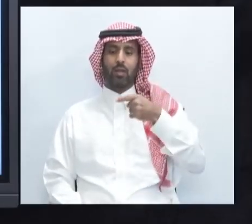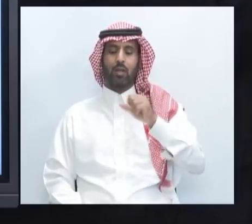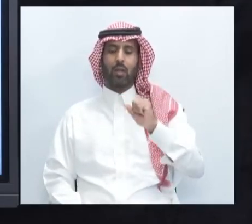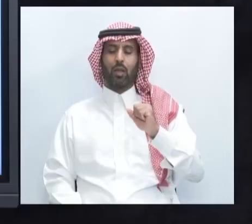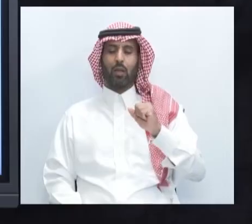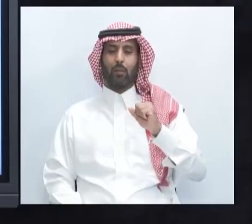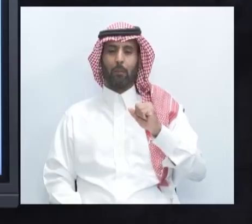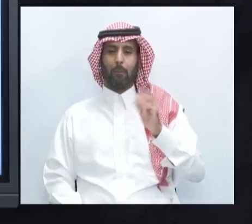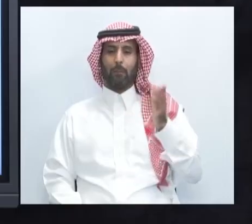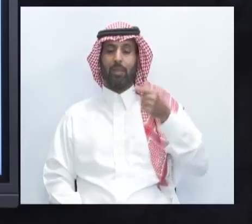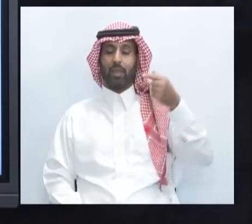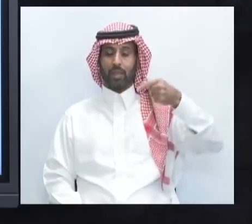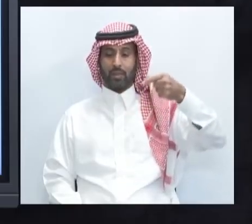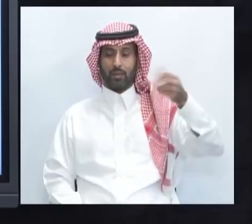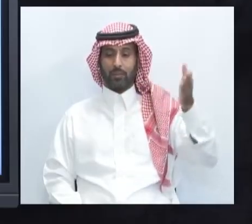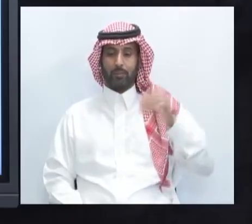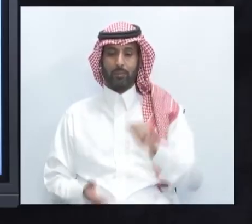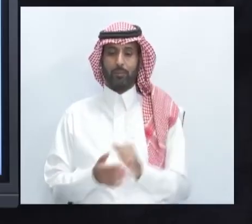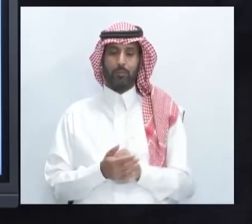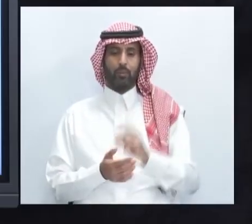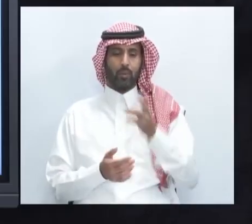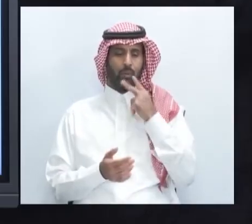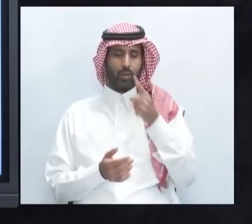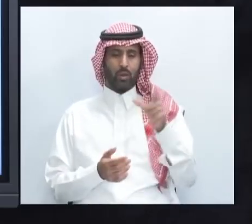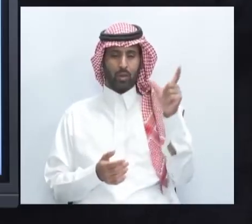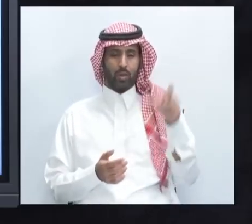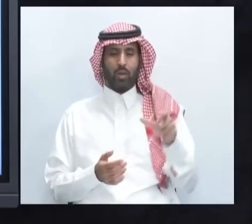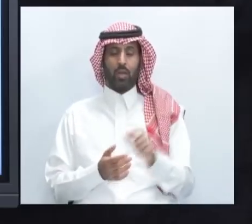G. Big. Excellent. What is this?